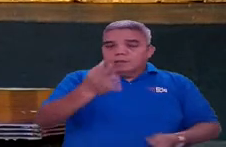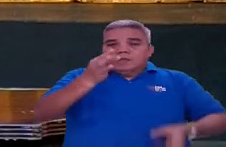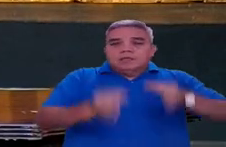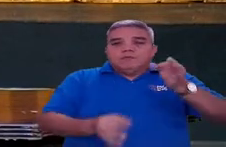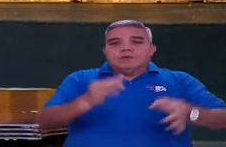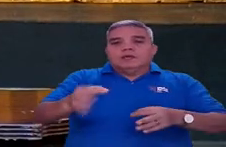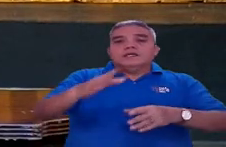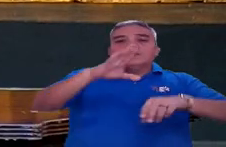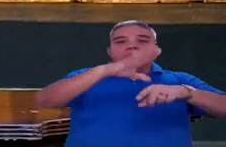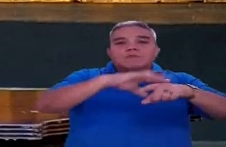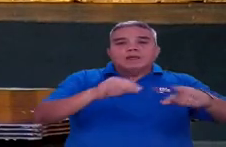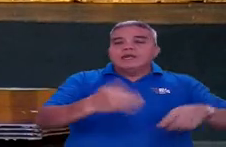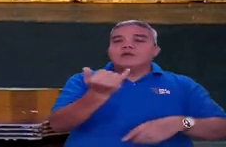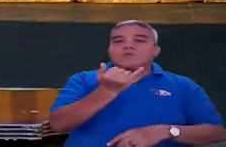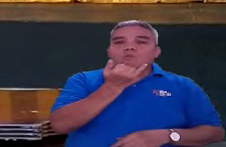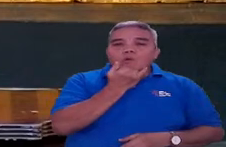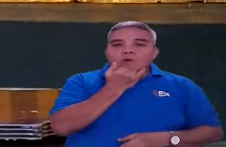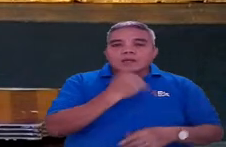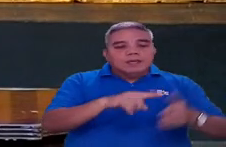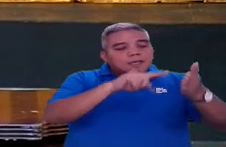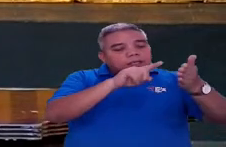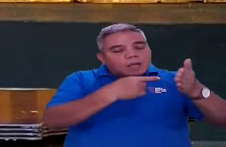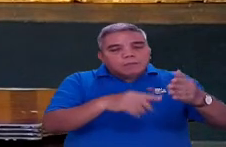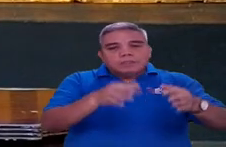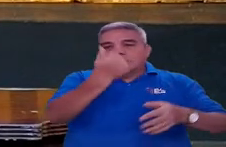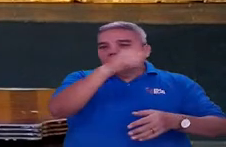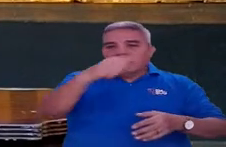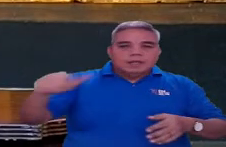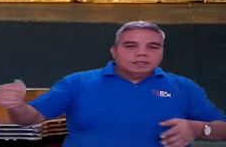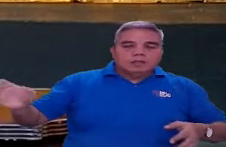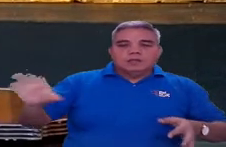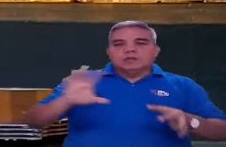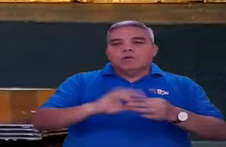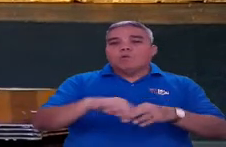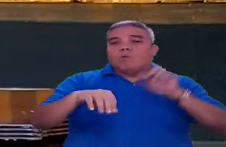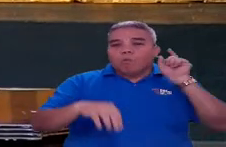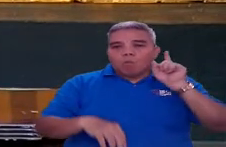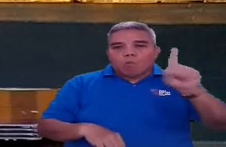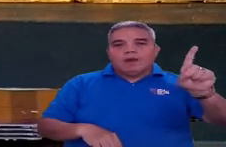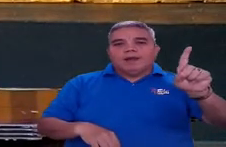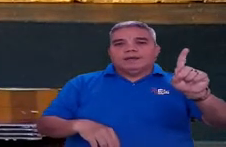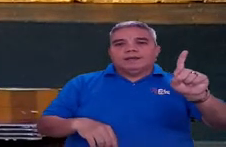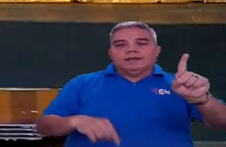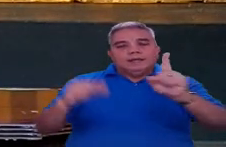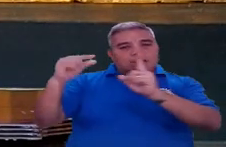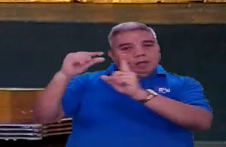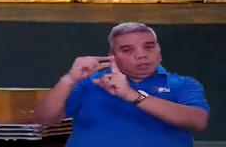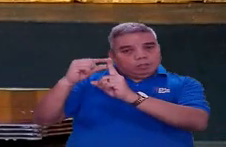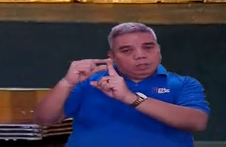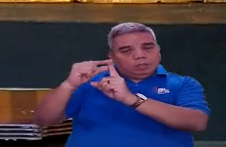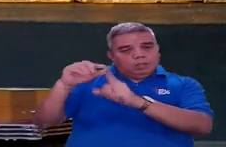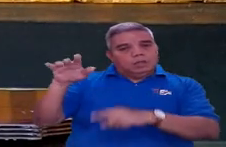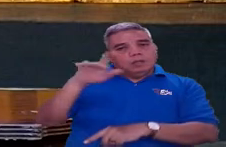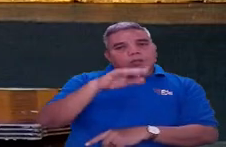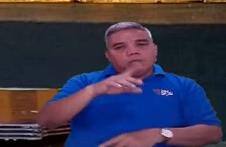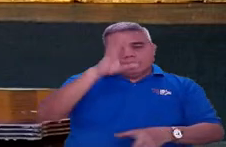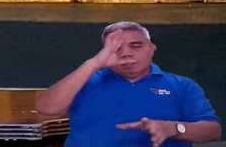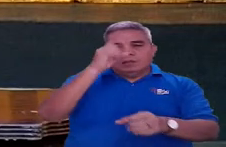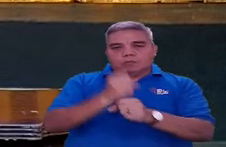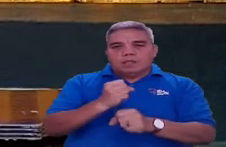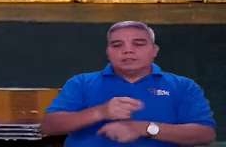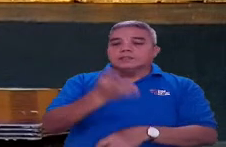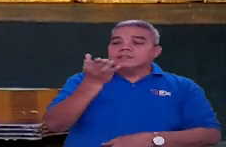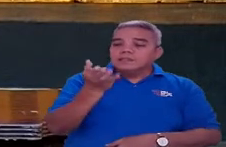can find just a comma there or a period there or one letter, we can no longer trust